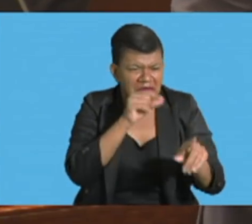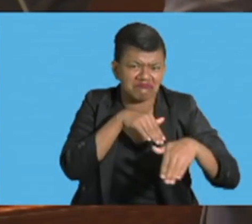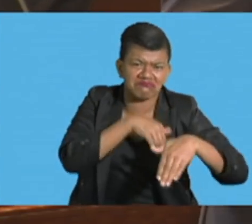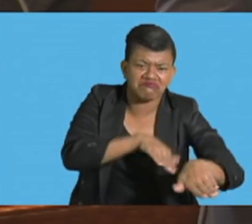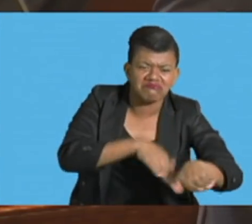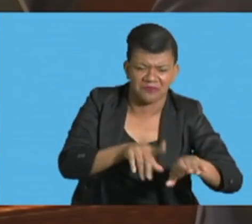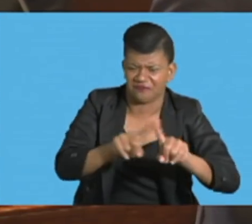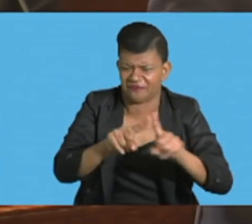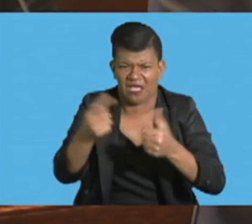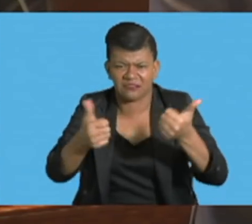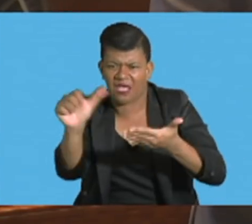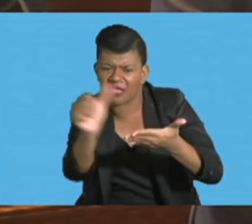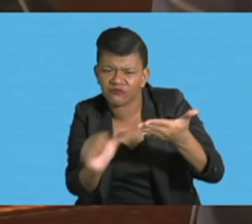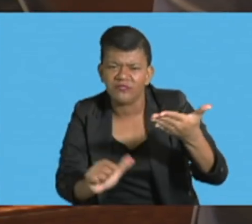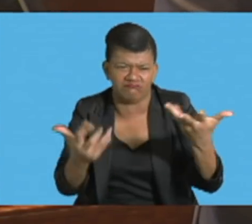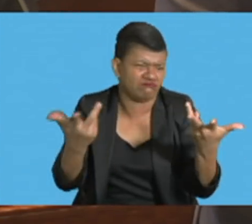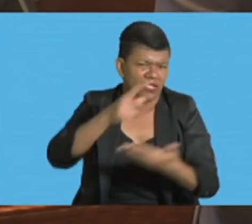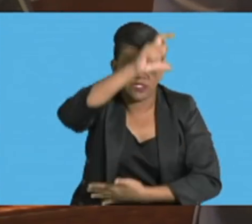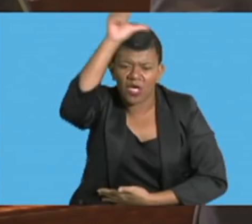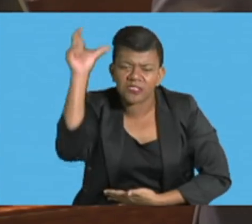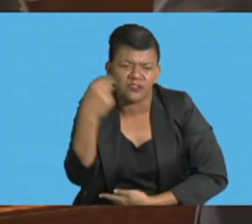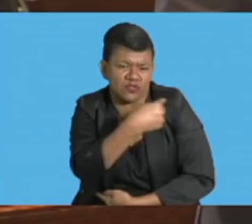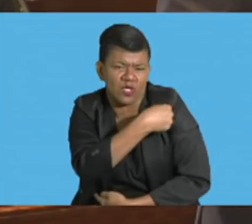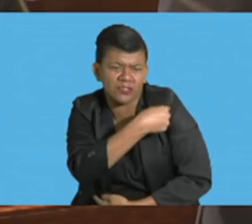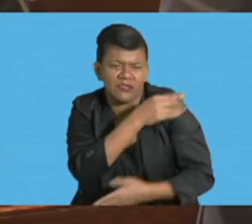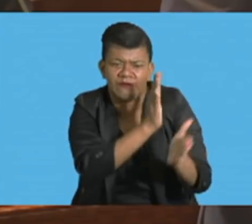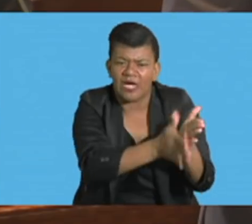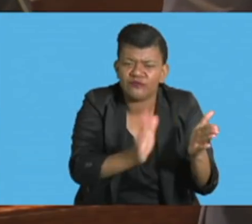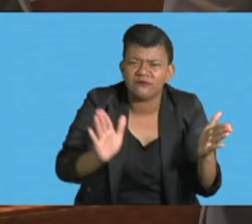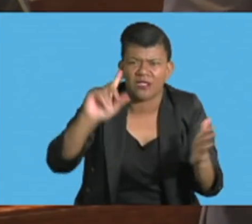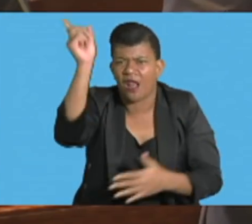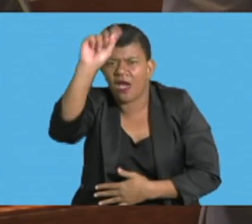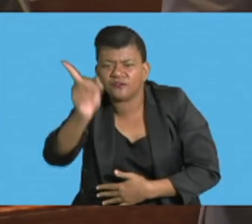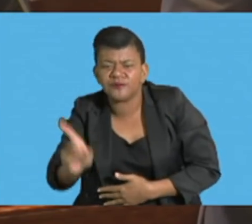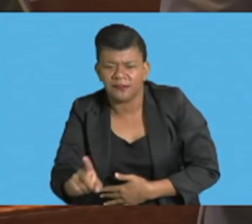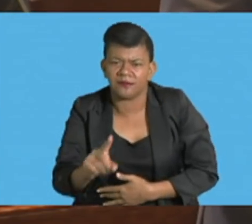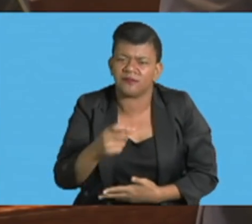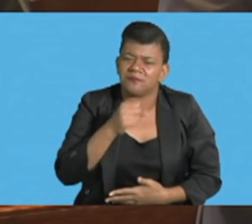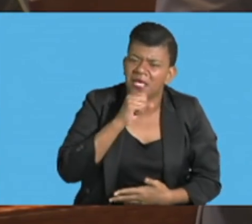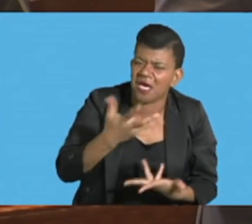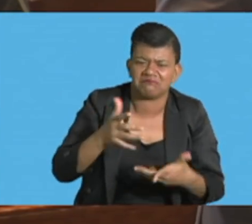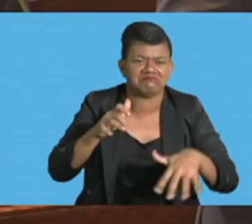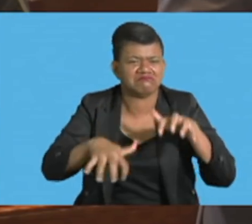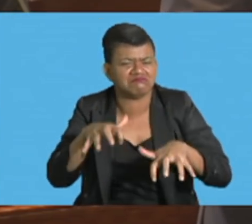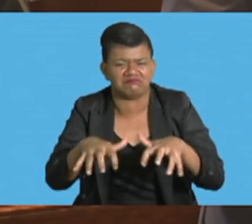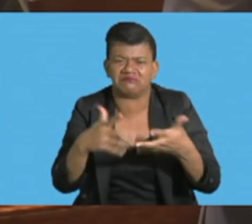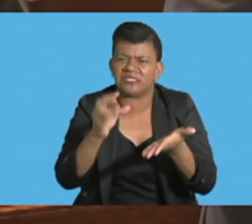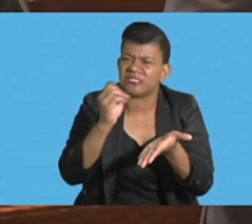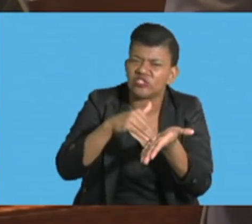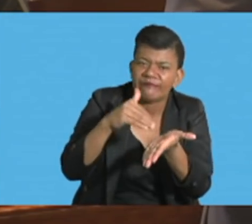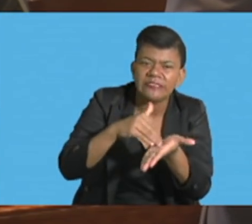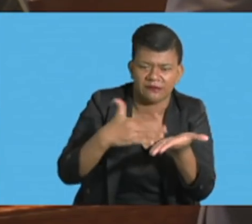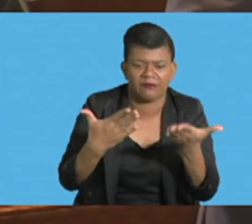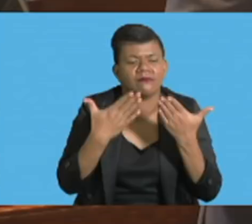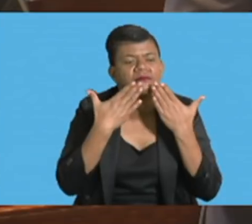artist, the nurse, the factory worker, electrical lineman, the clerk and civil servant. I thank you